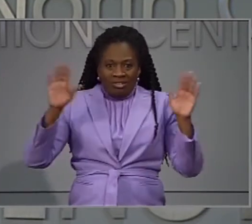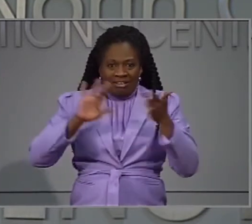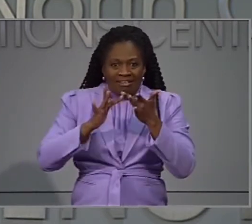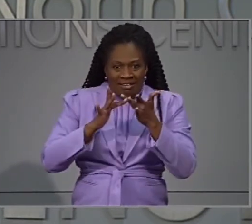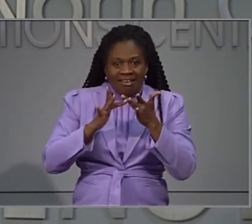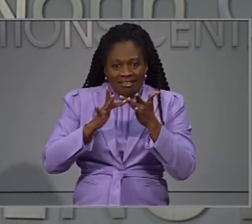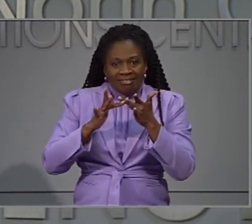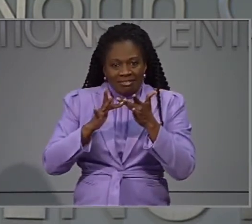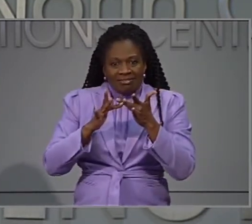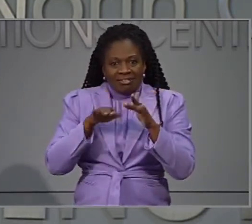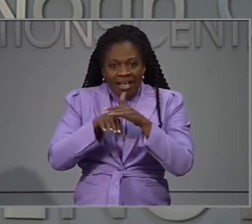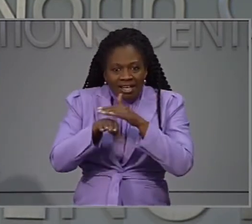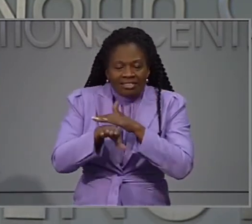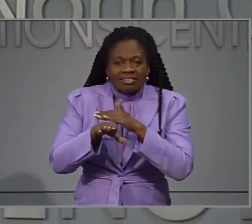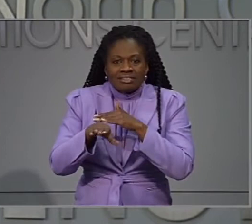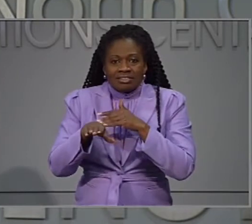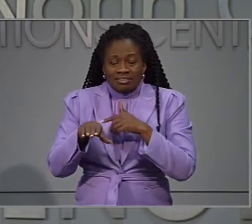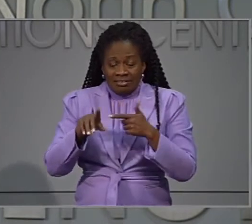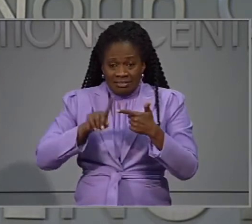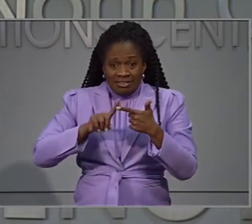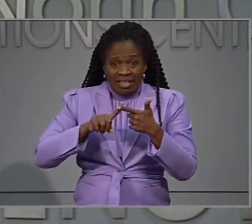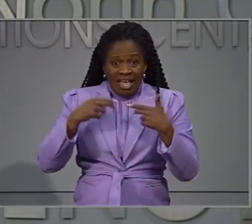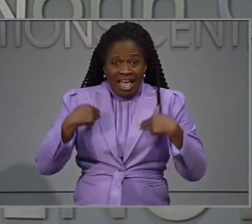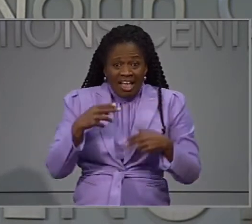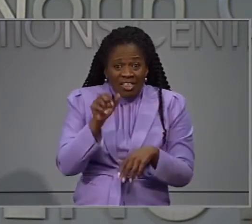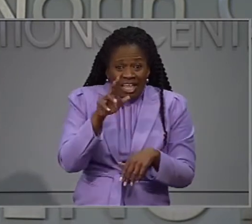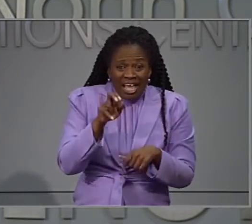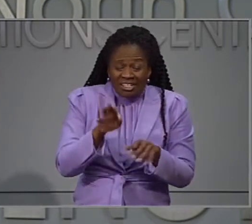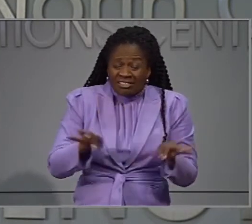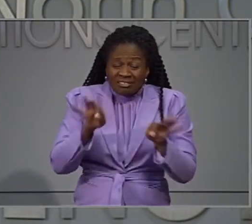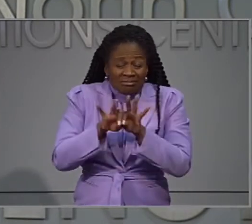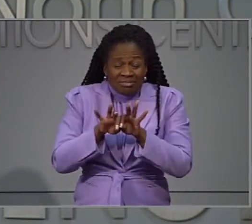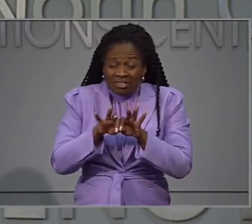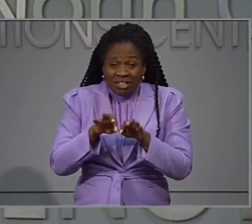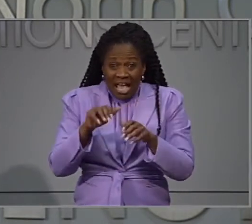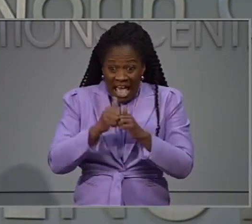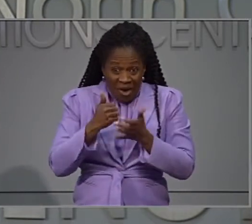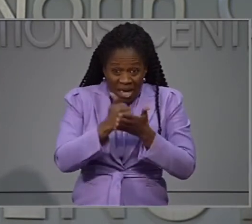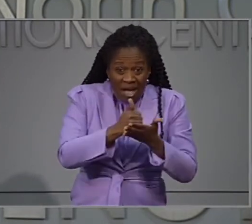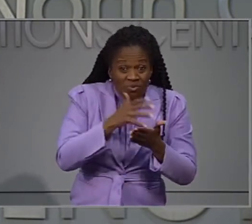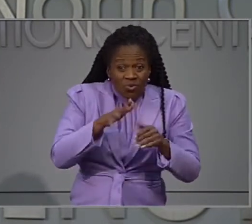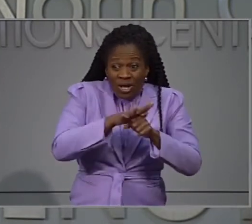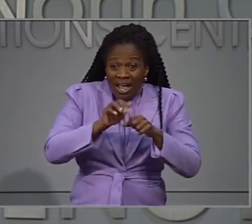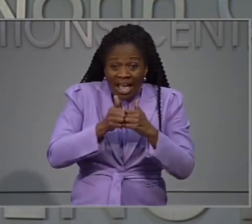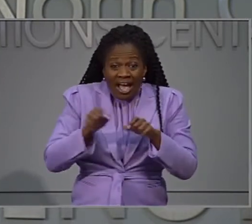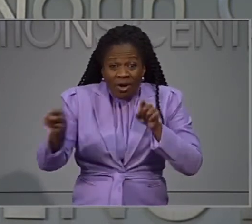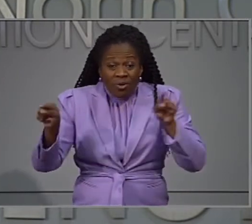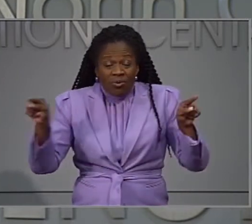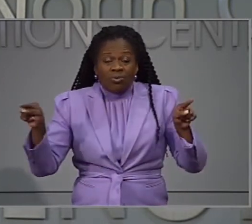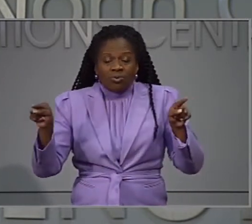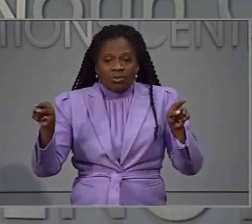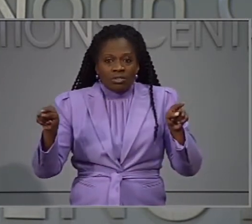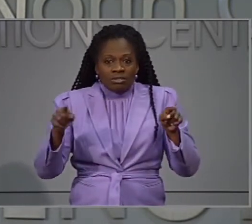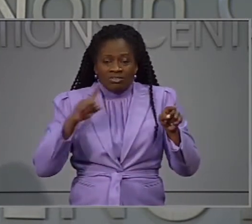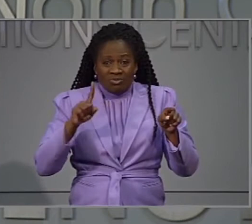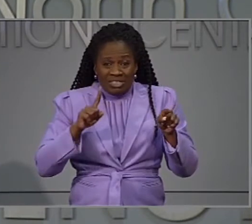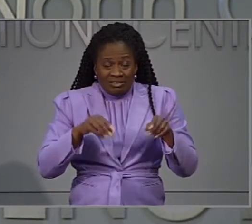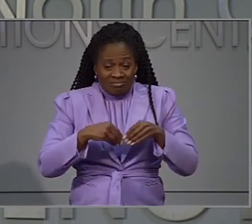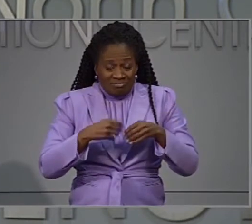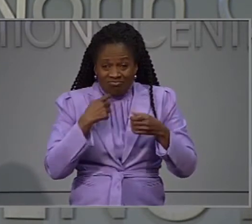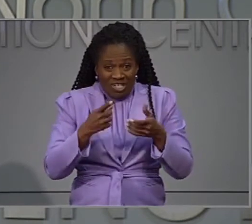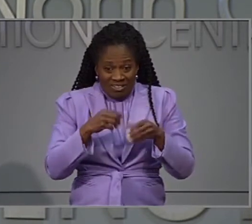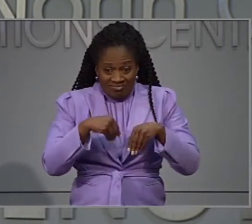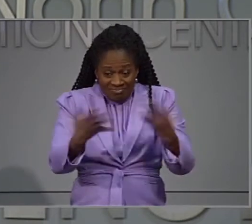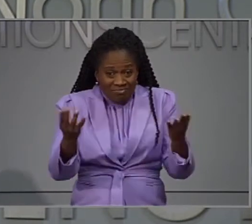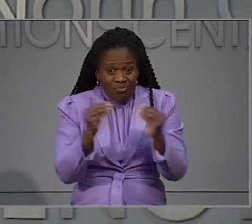do to expand health care. One of the best ways we could help rural North Carolina right now is to expand Medicaid.